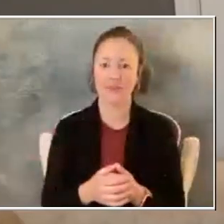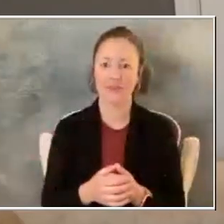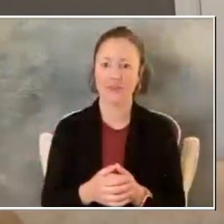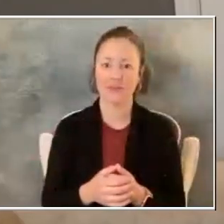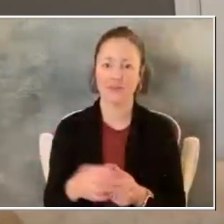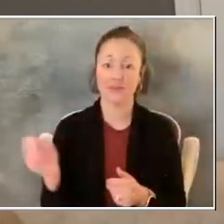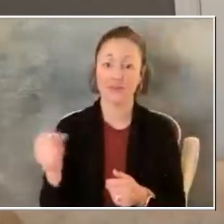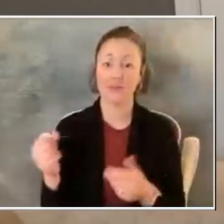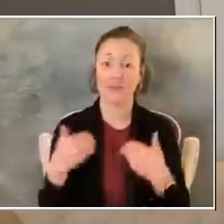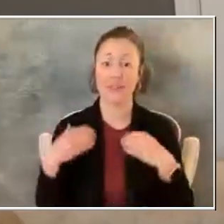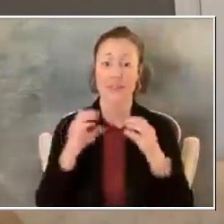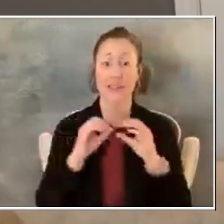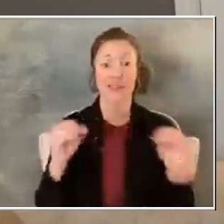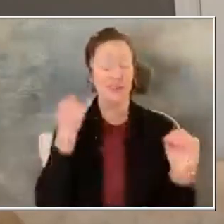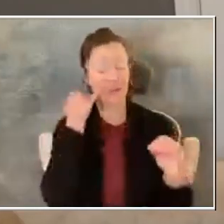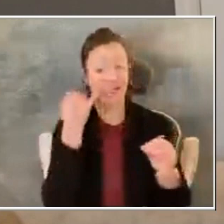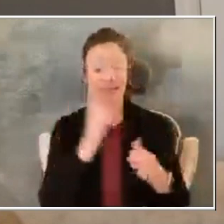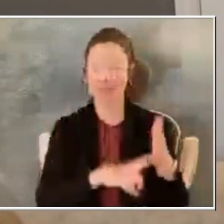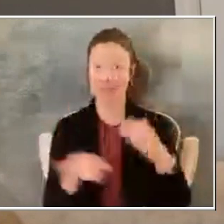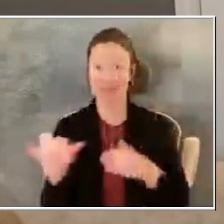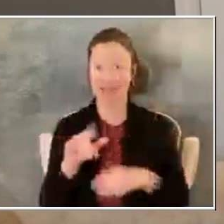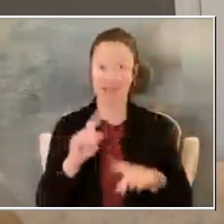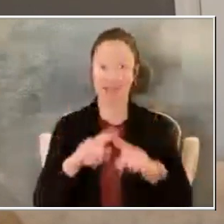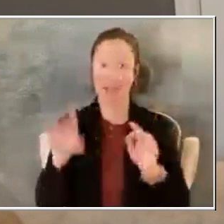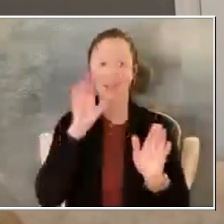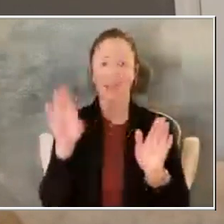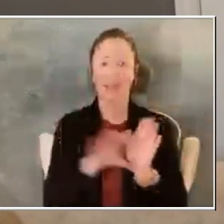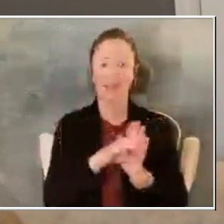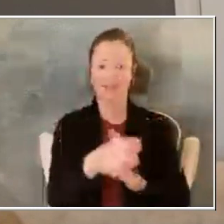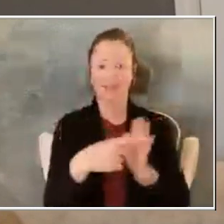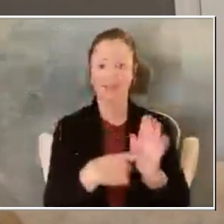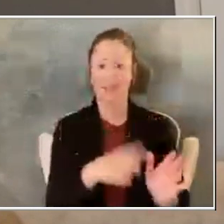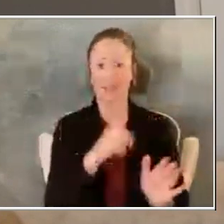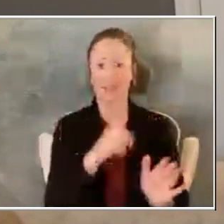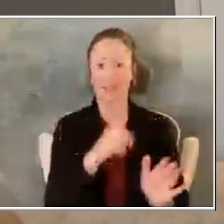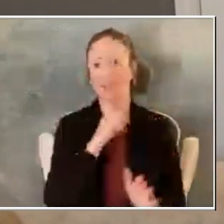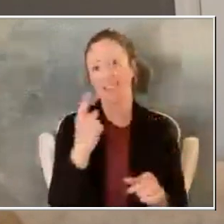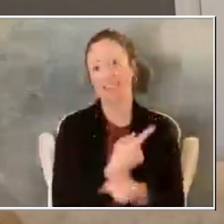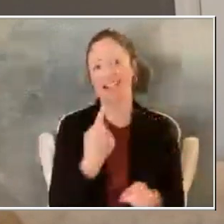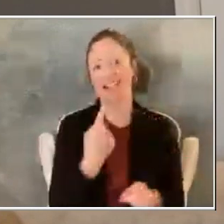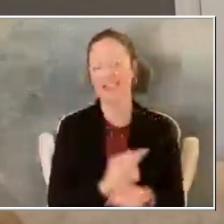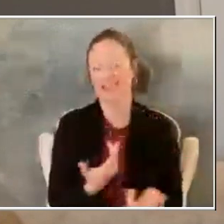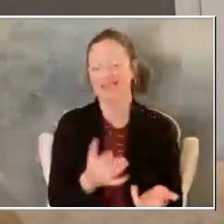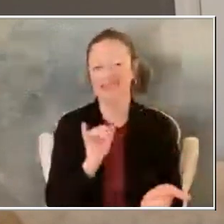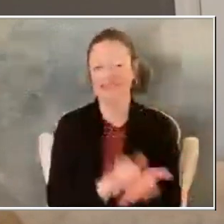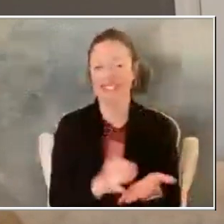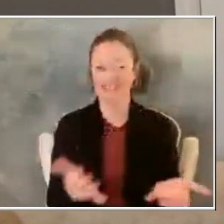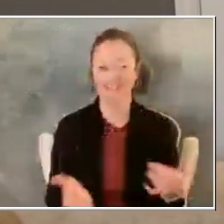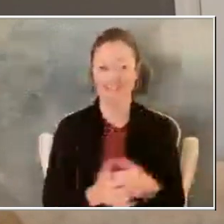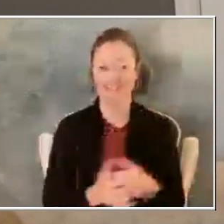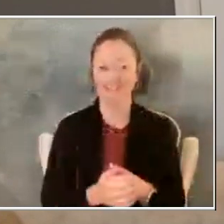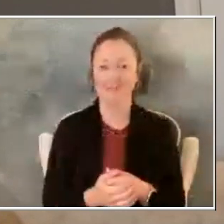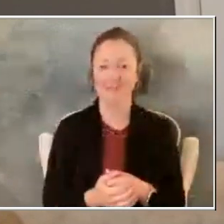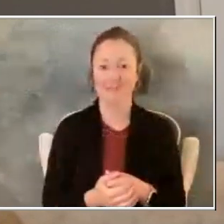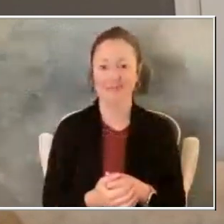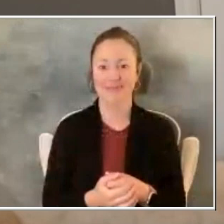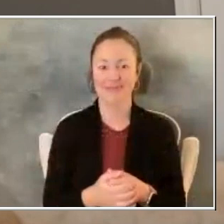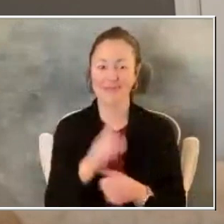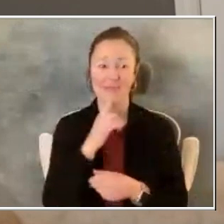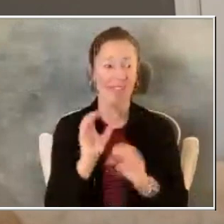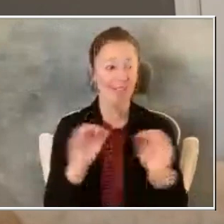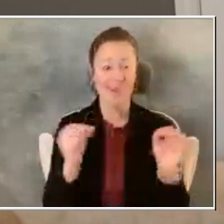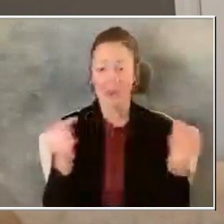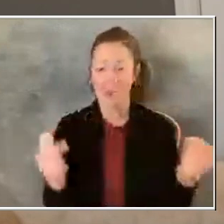I had no idea what it was going to be like, but the photos you just showed were very accurate. That's what it was. And it's